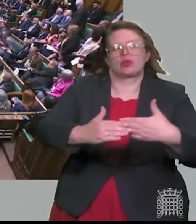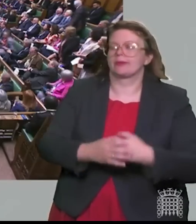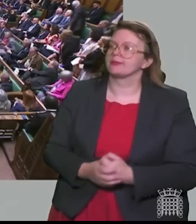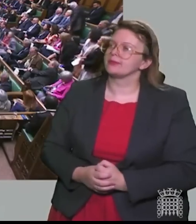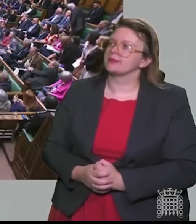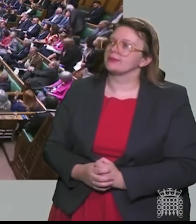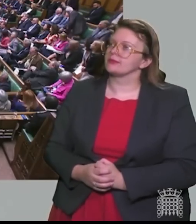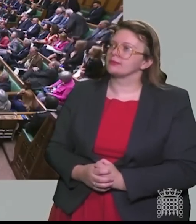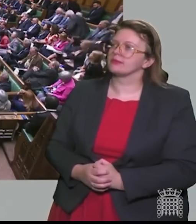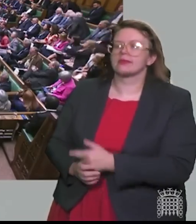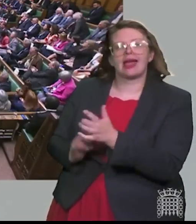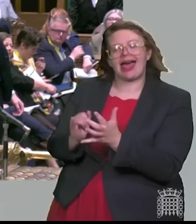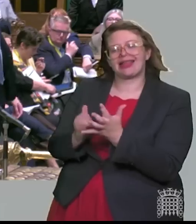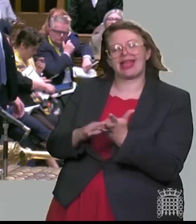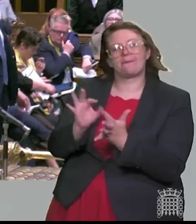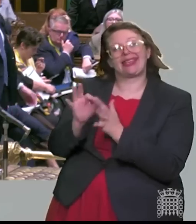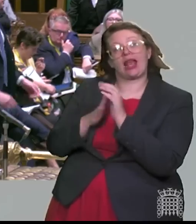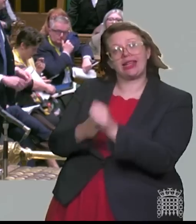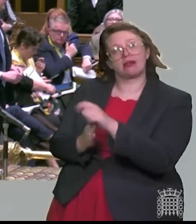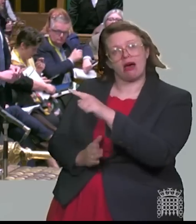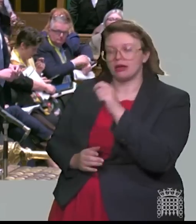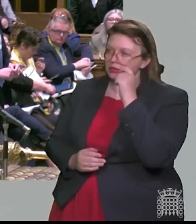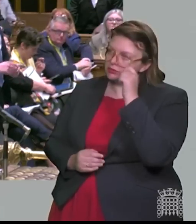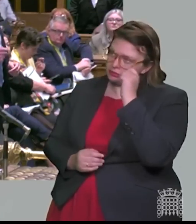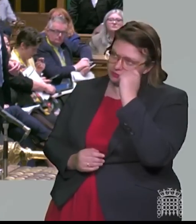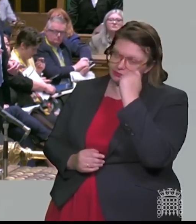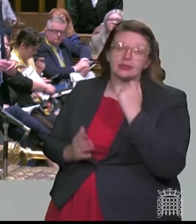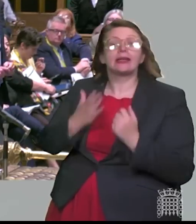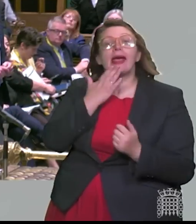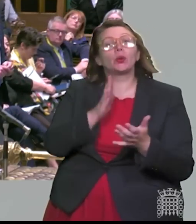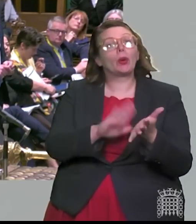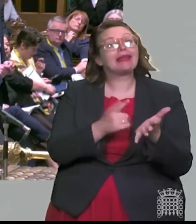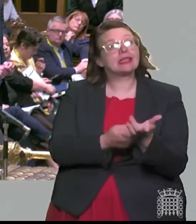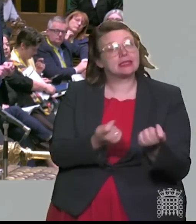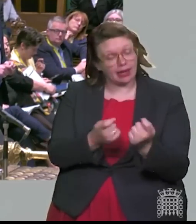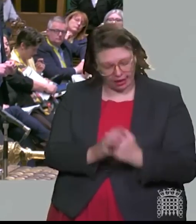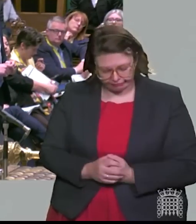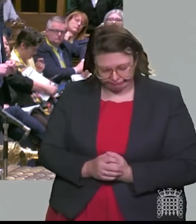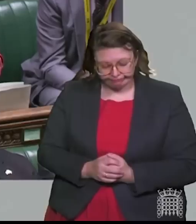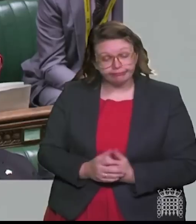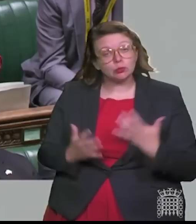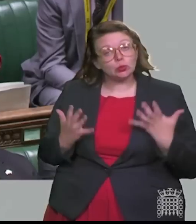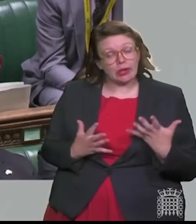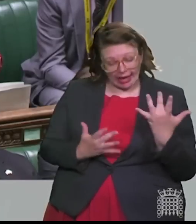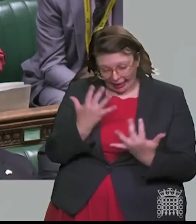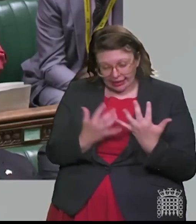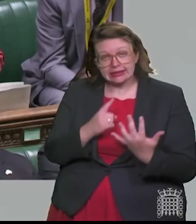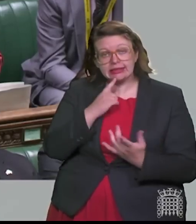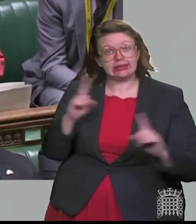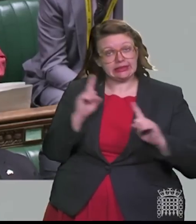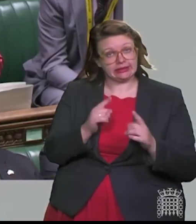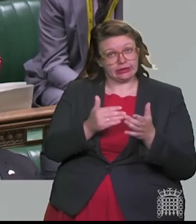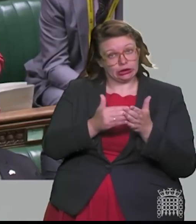Flynn. Thank you, Mr. Speaker. Mr. Speaker, we learned today that the price of milk, cheese and eggs are